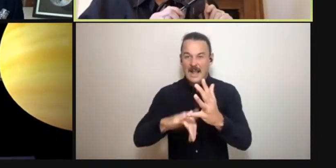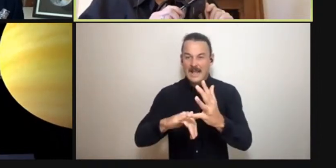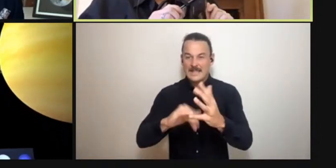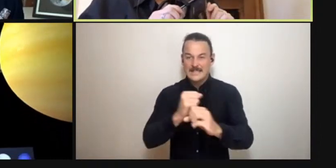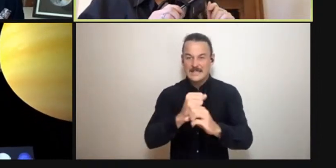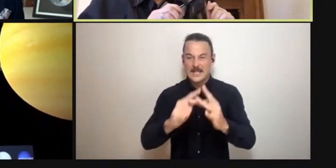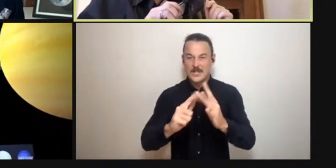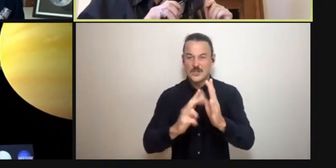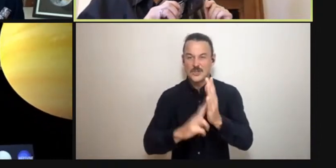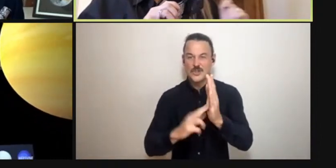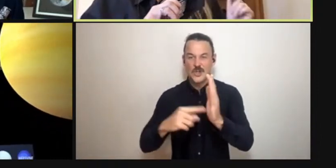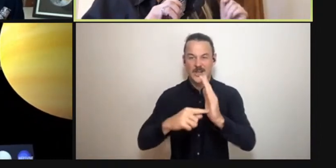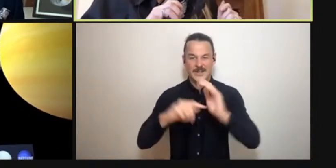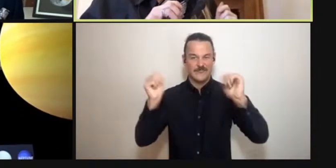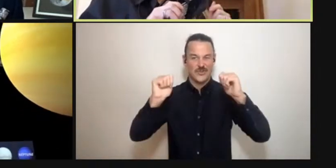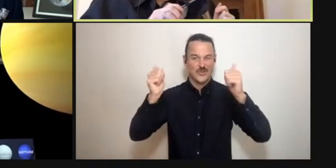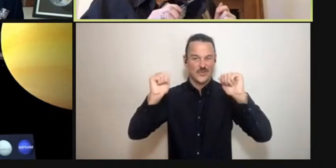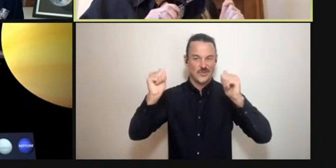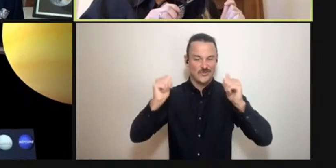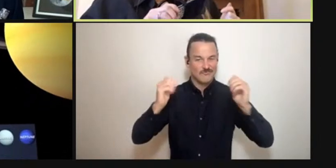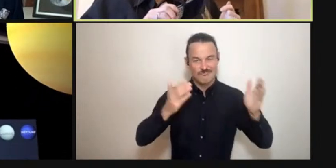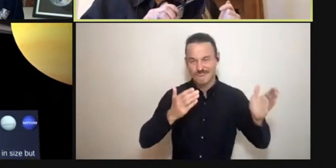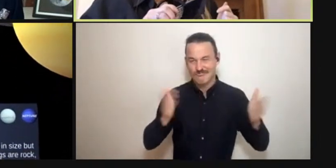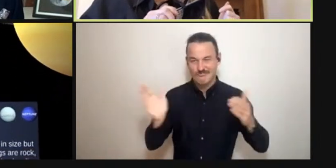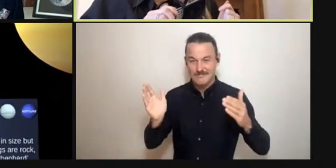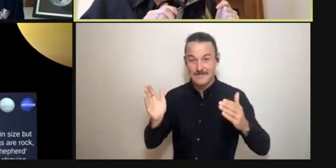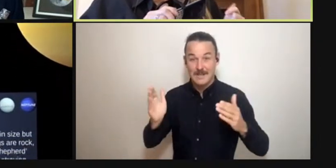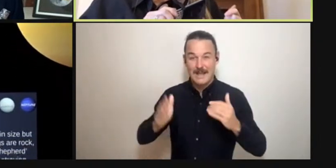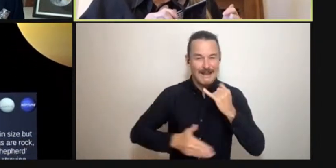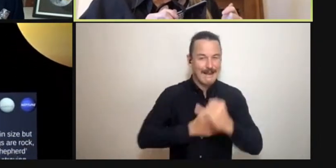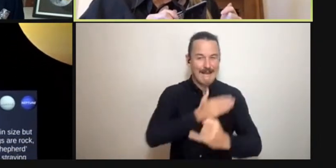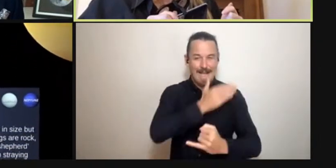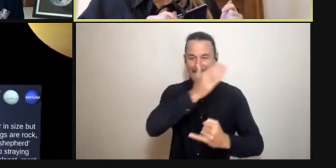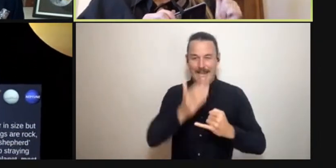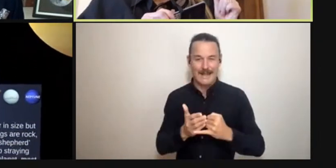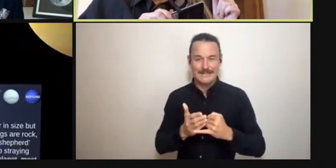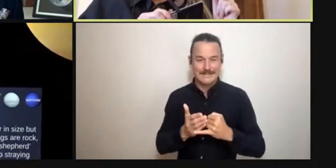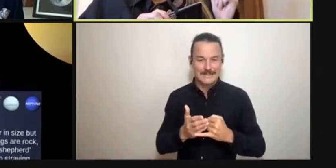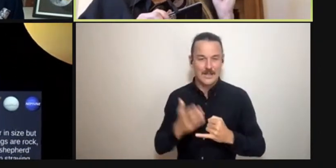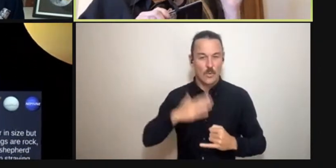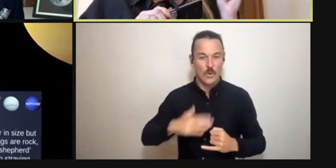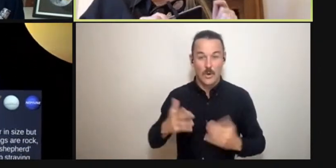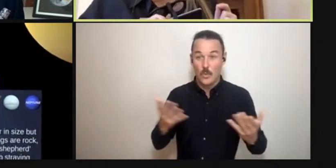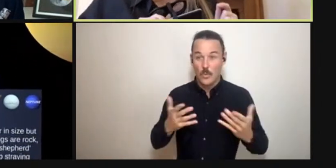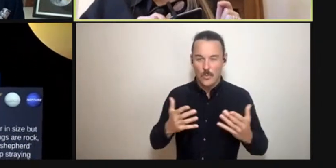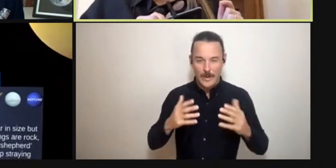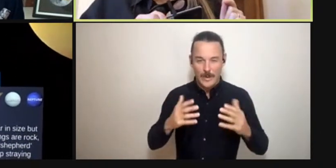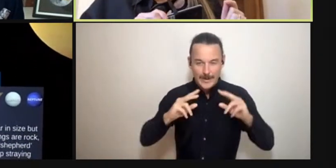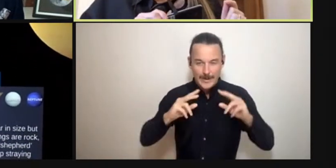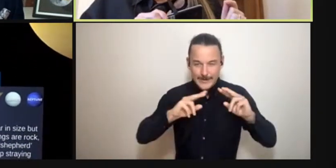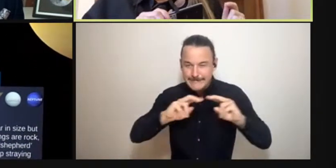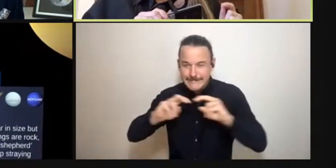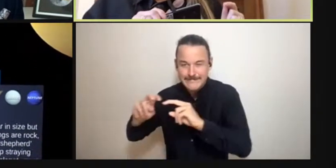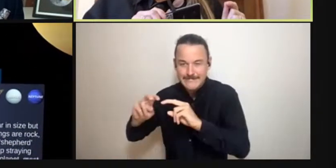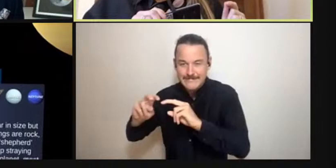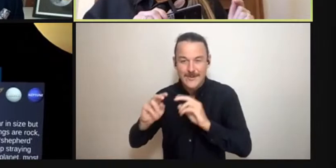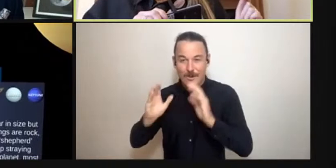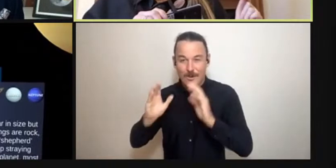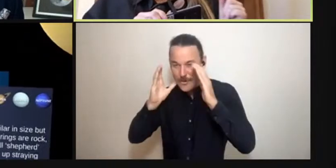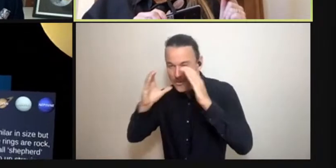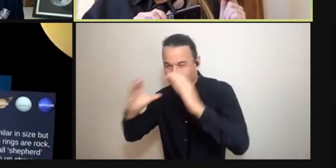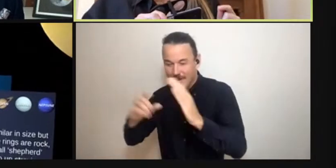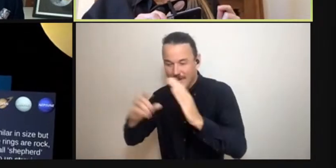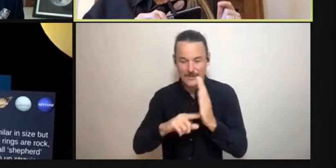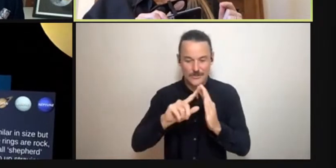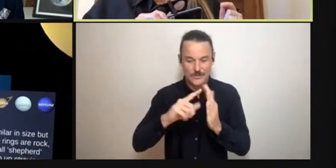final stop, let's go back to the terrestrial worlds, because you'll notice Alan purposefully skipped one of them on our